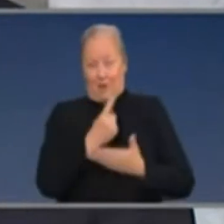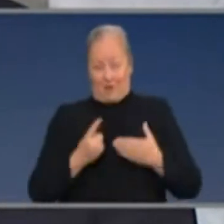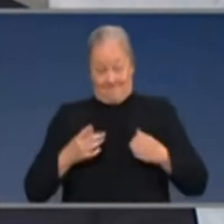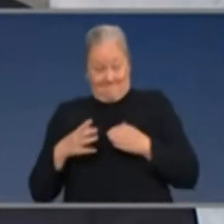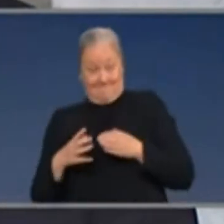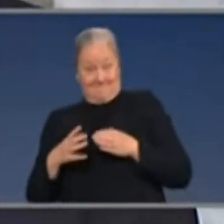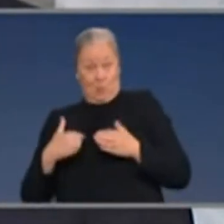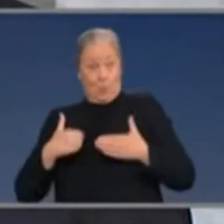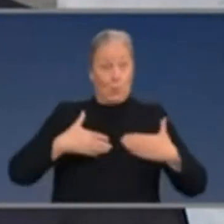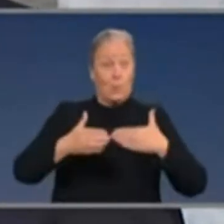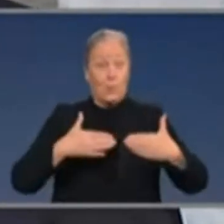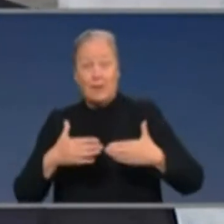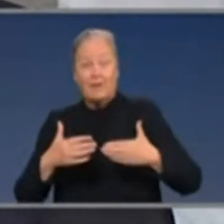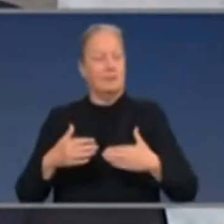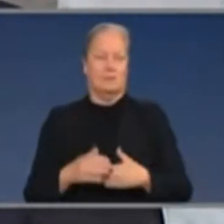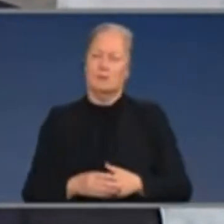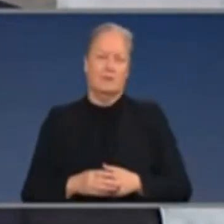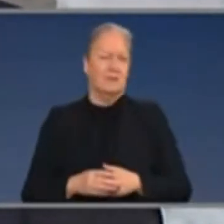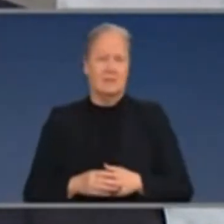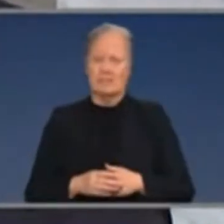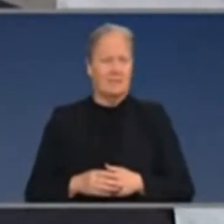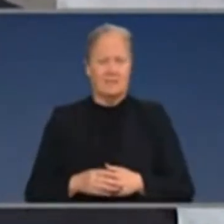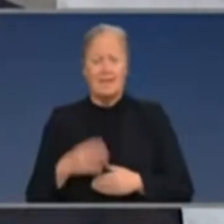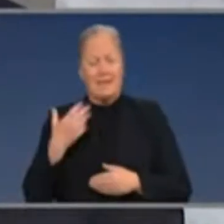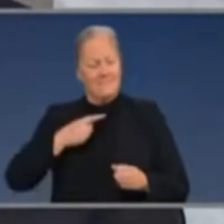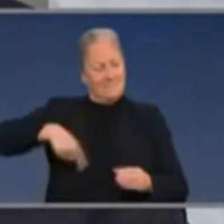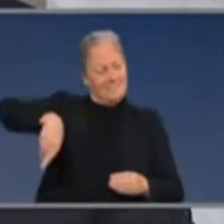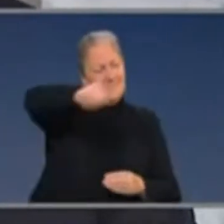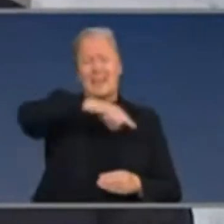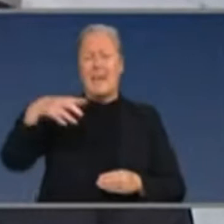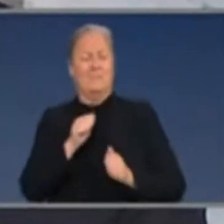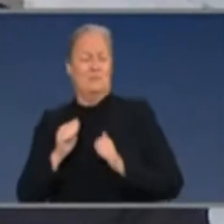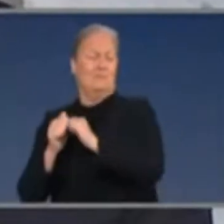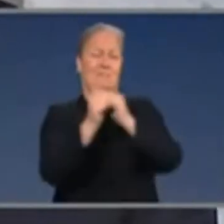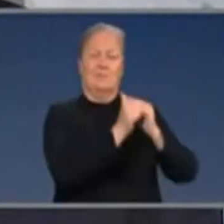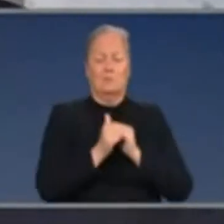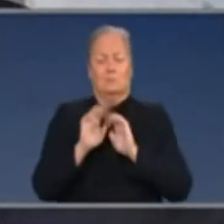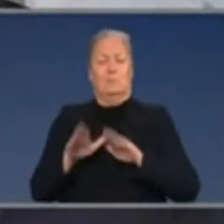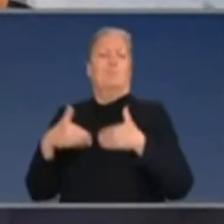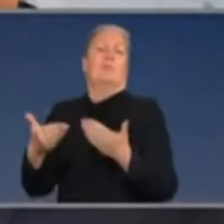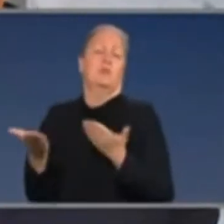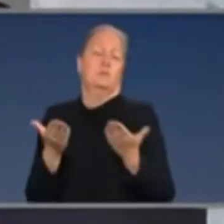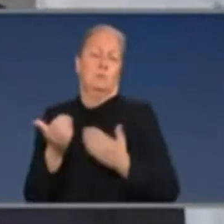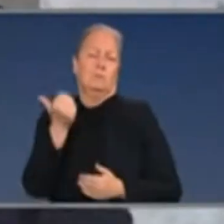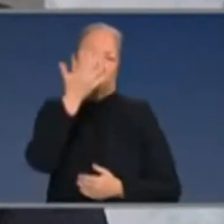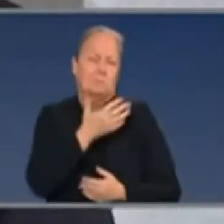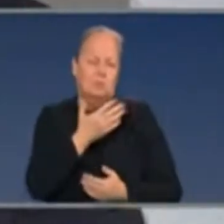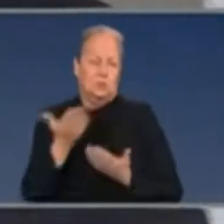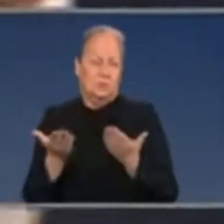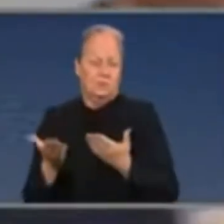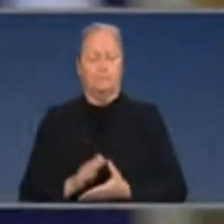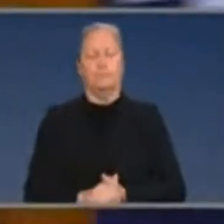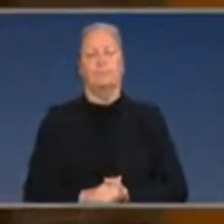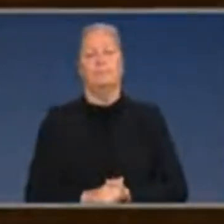governments that actually deliver services to Indigenous people and fund those services. Ms. Turner, yes. Just in achieving these goals,